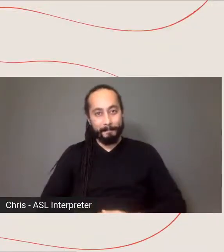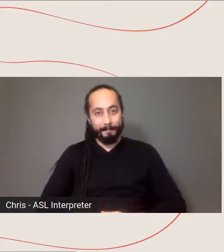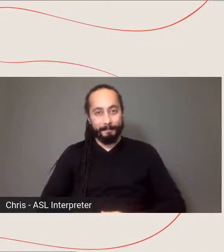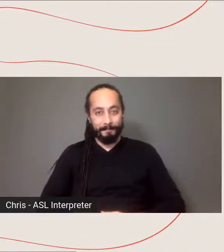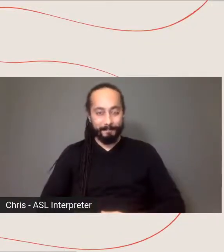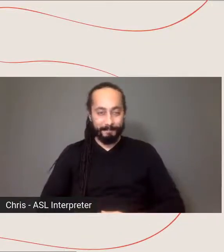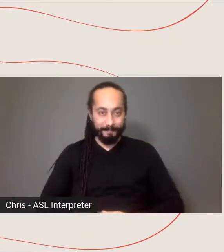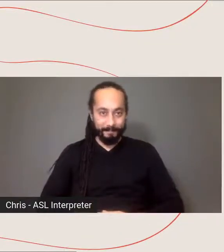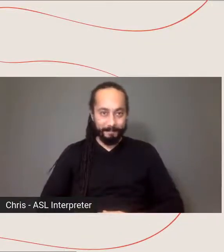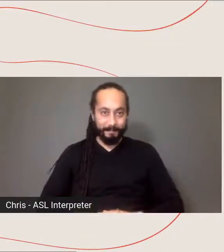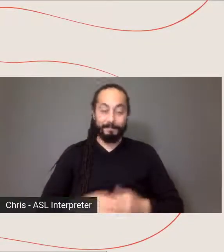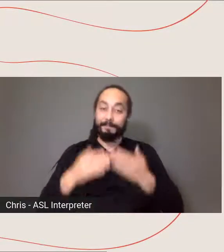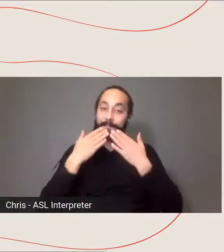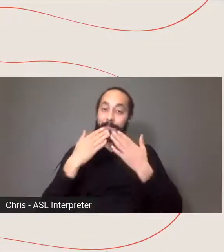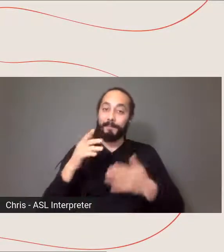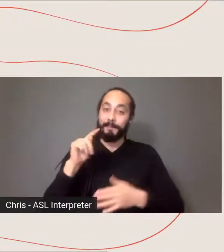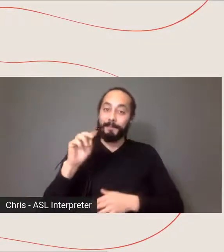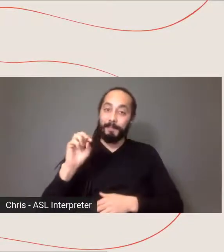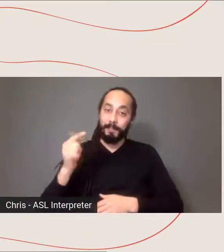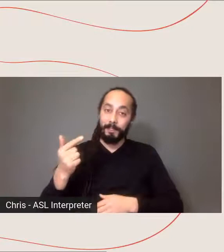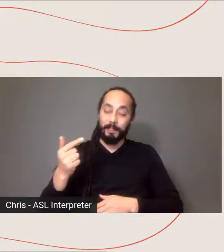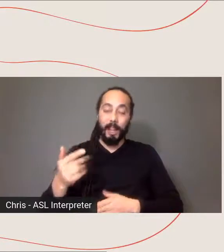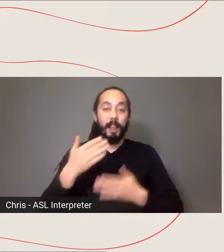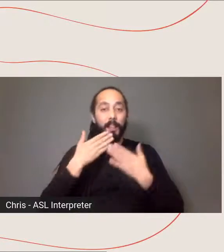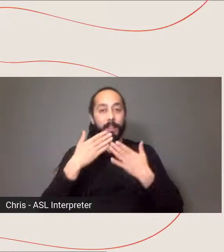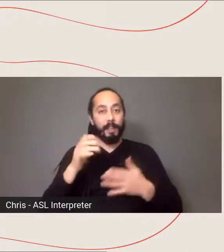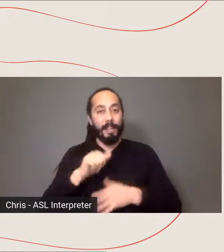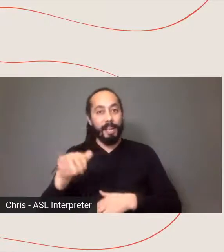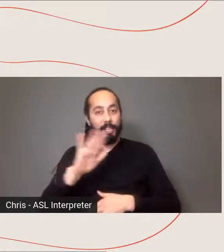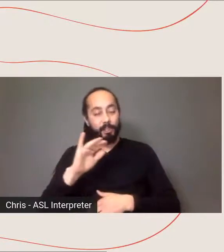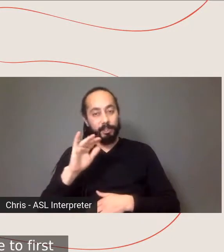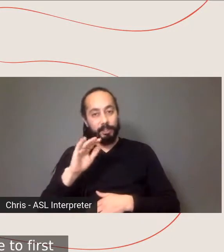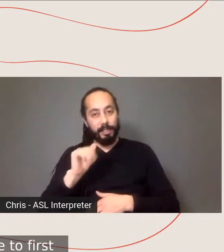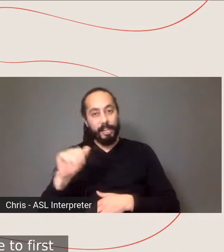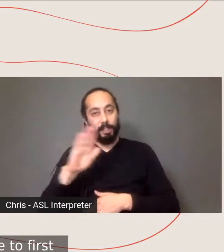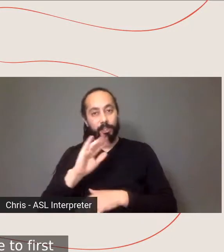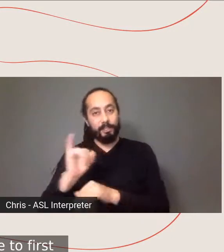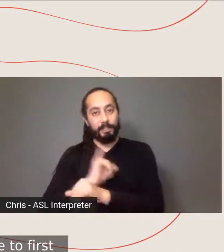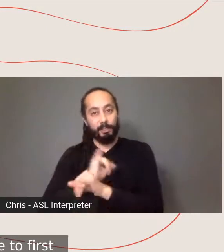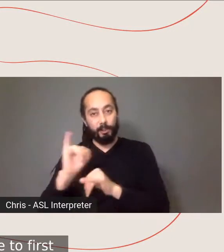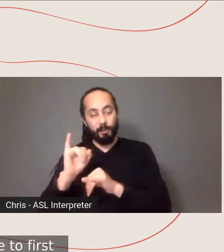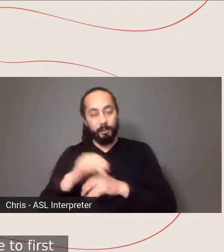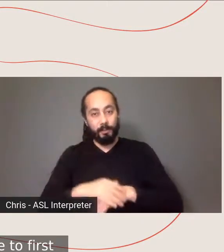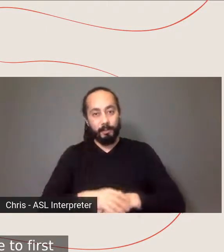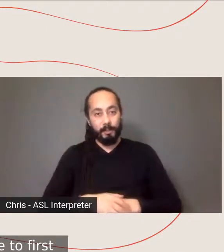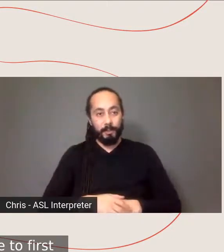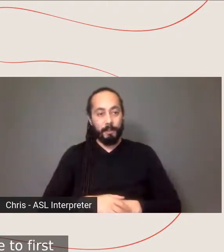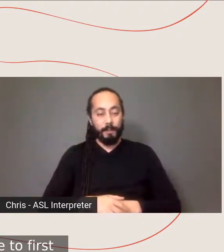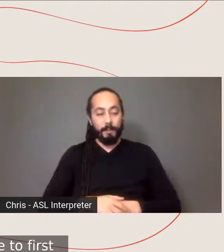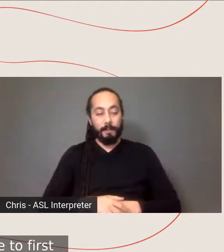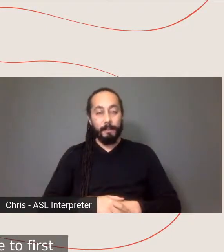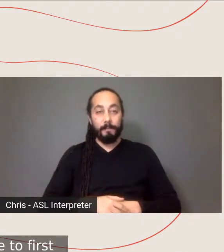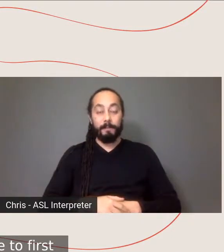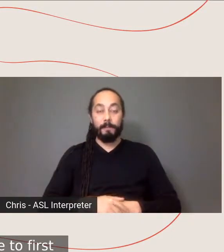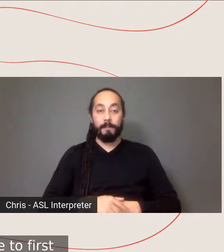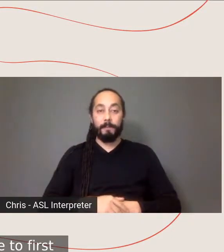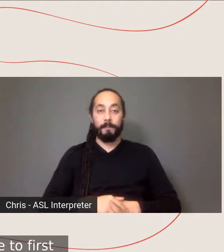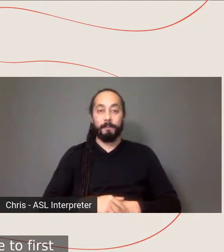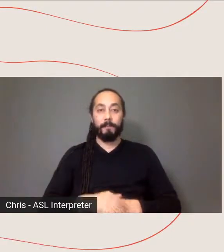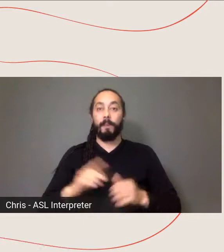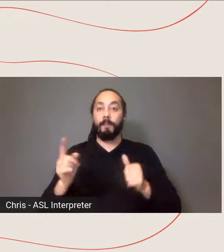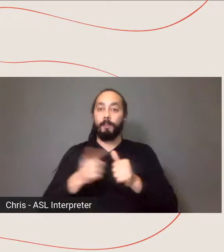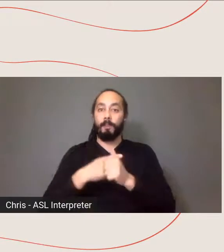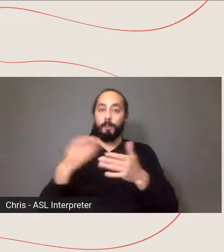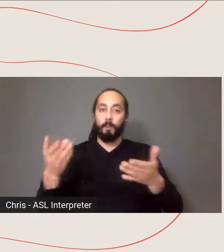All right, thank you, Tom, and thank you to the Asian Institute. So now I'd like to first welcome on Rob